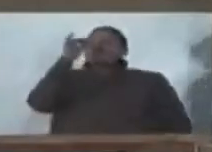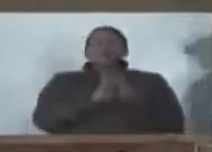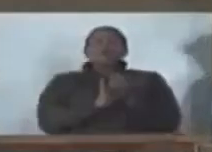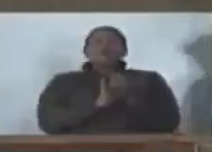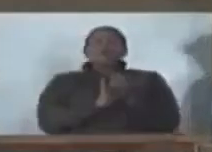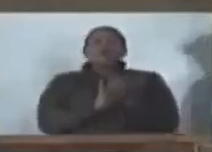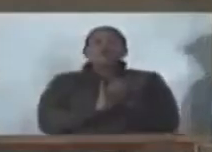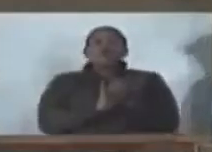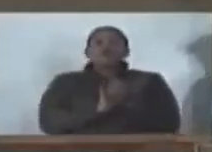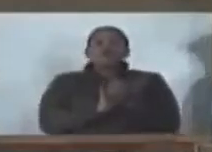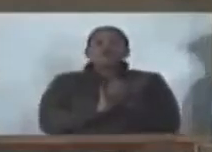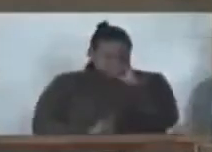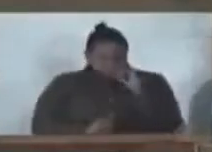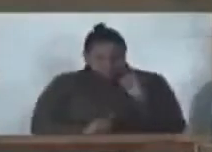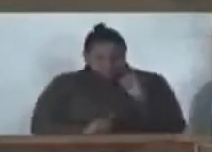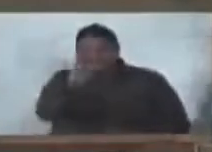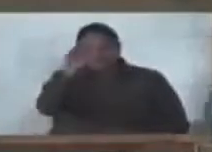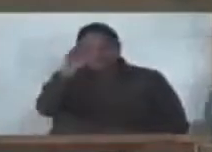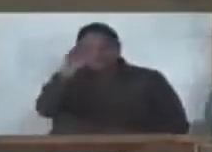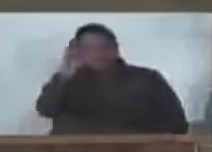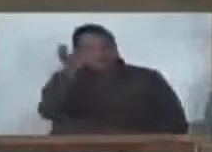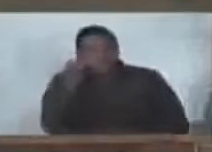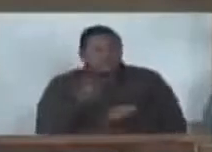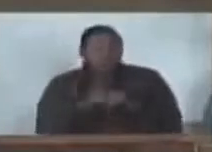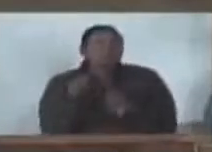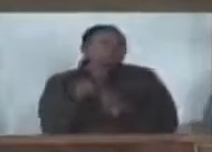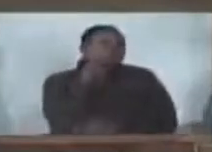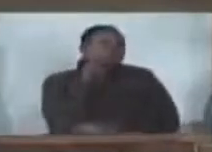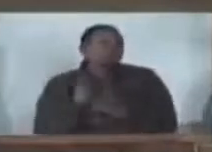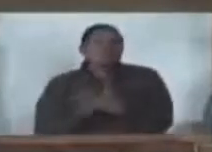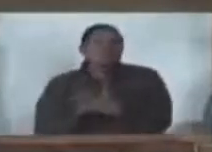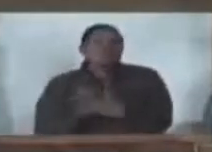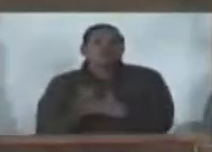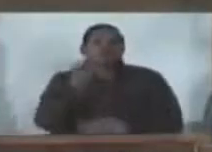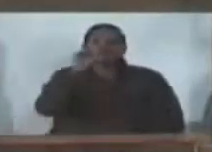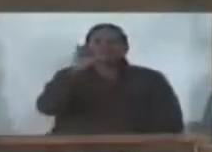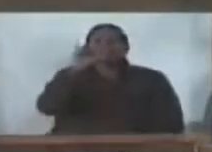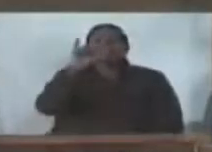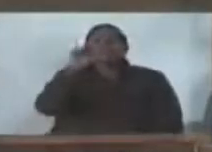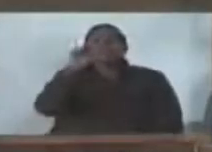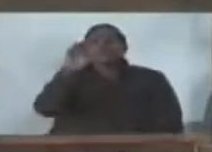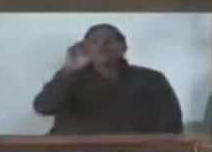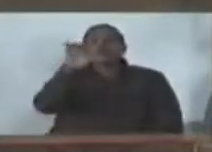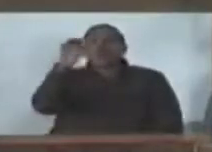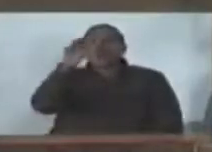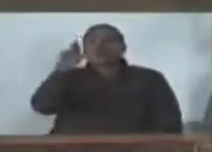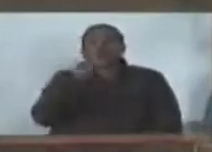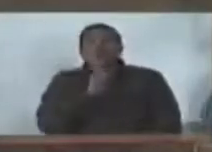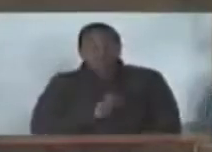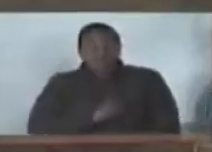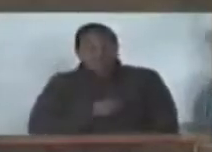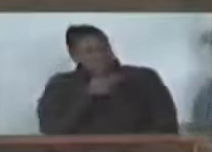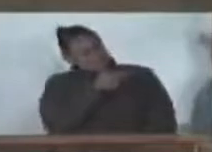substance. Six, in January, Simone Collymore and a taxi driver were shot to death